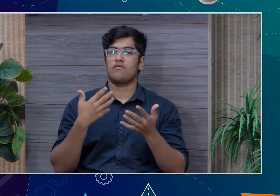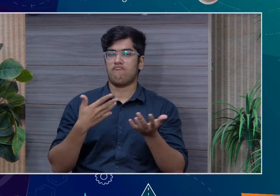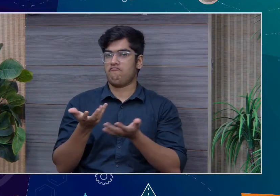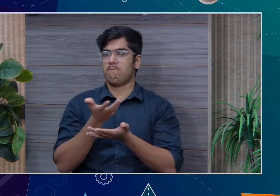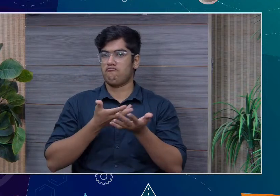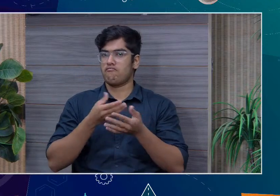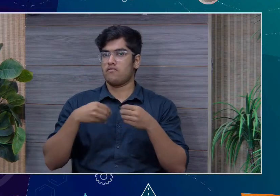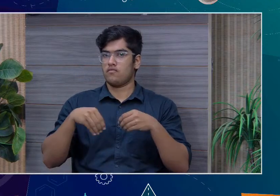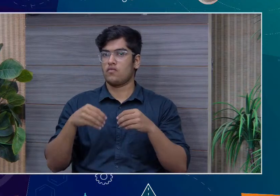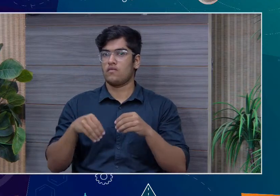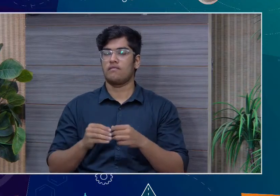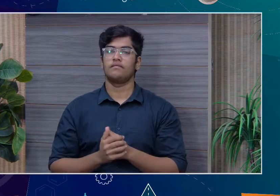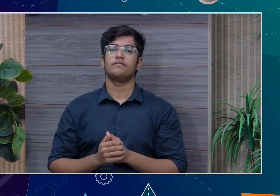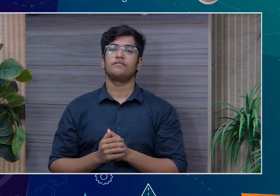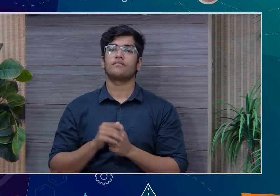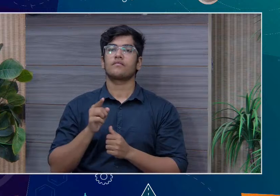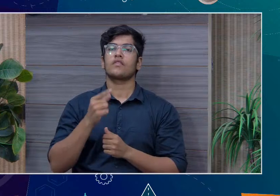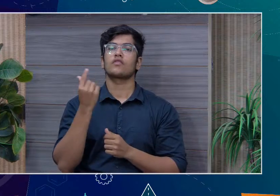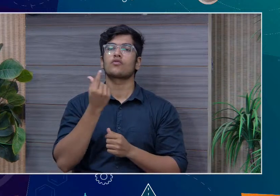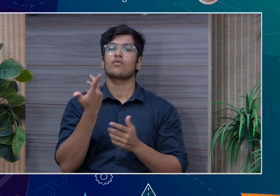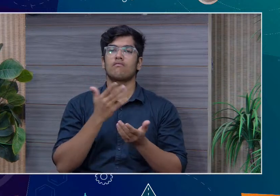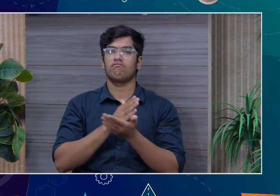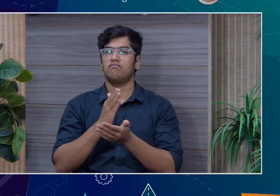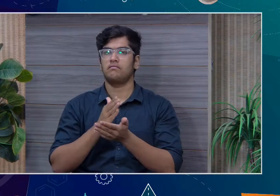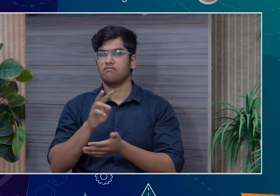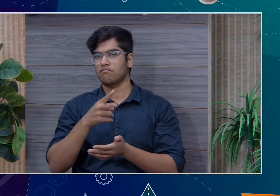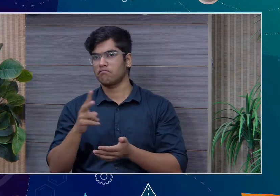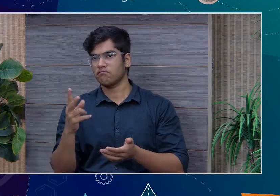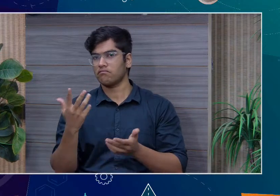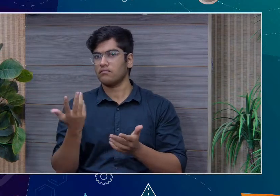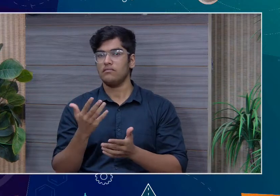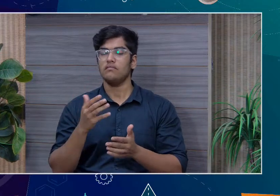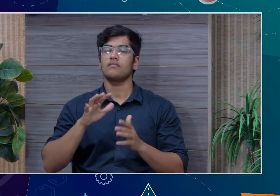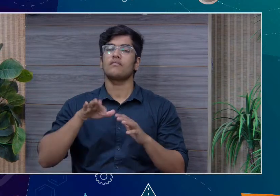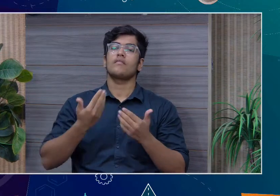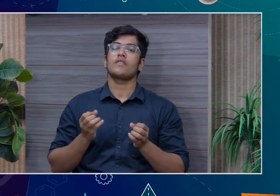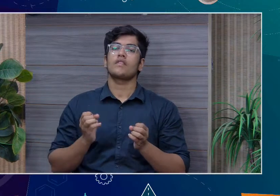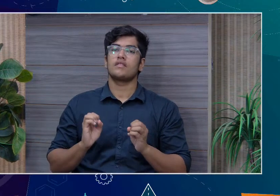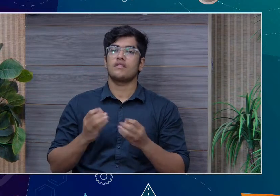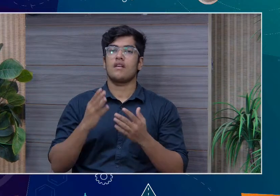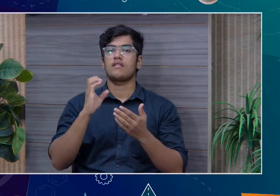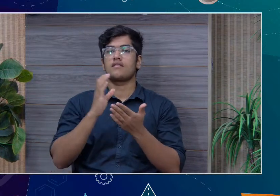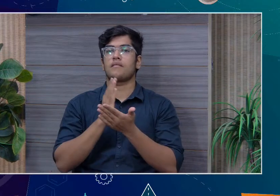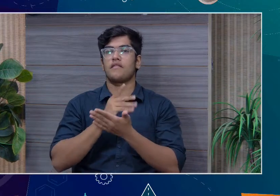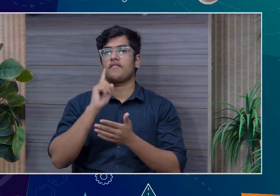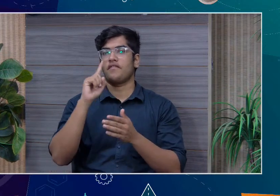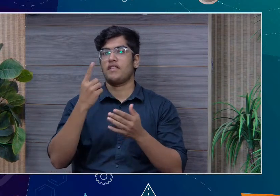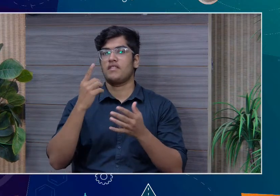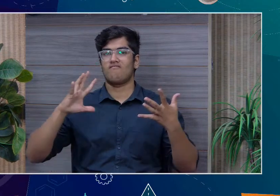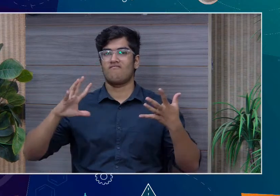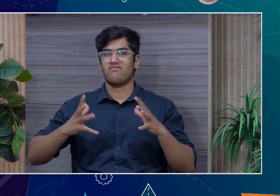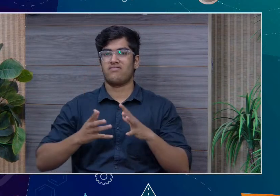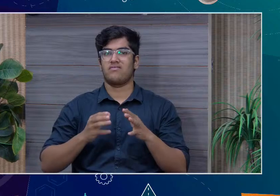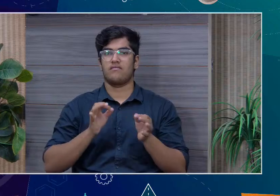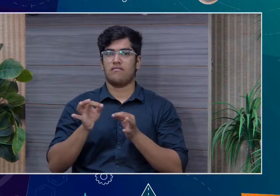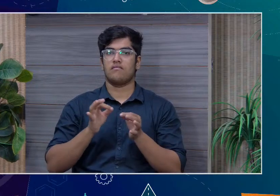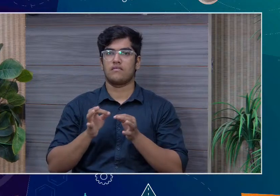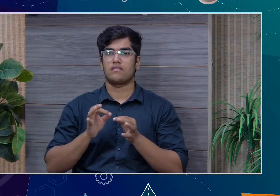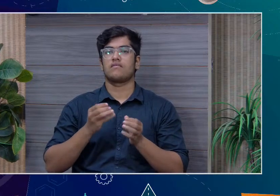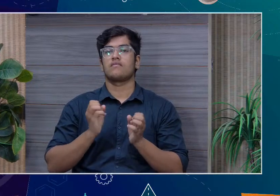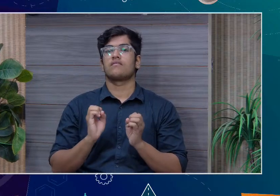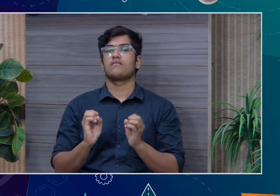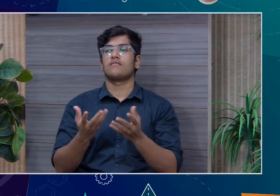are these for different purposes or the same purpose. So let's just go through the chapter once, and here it